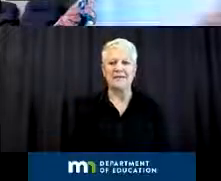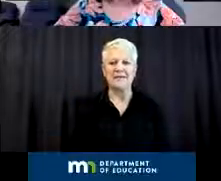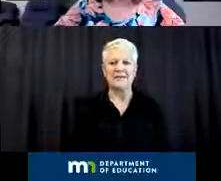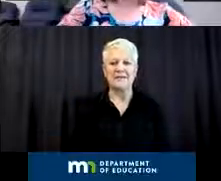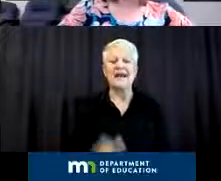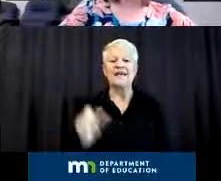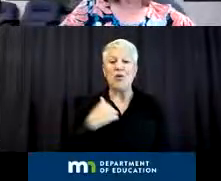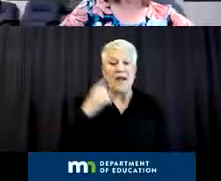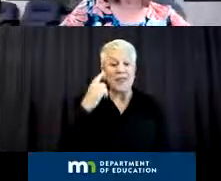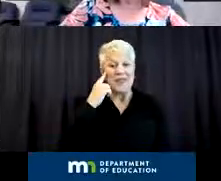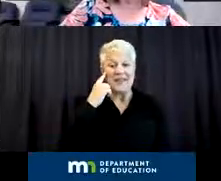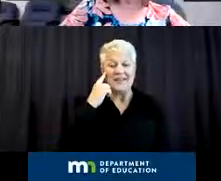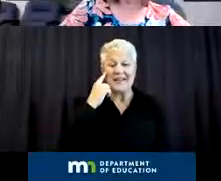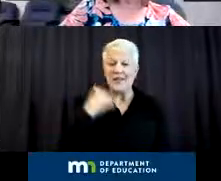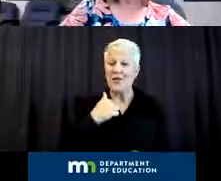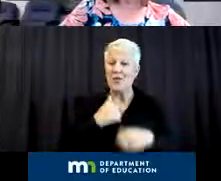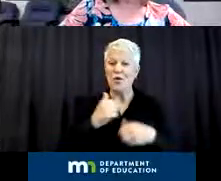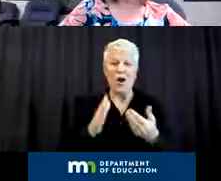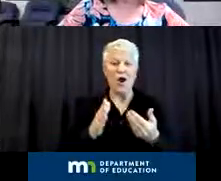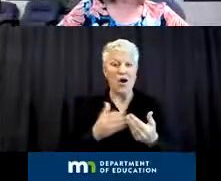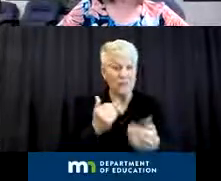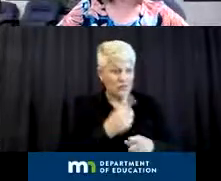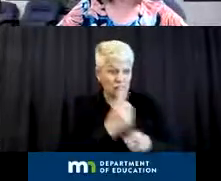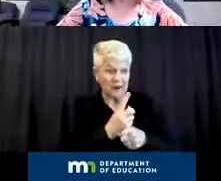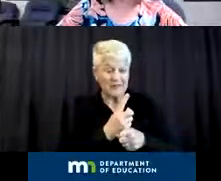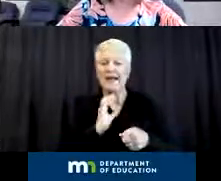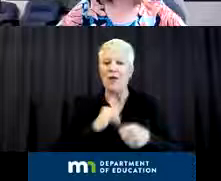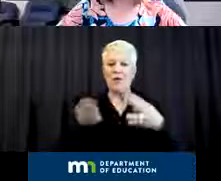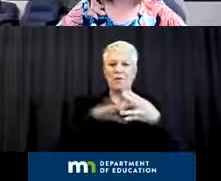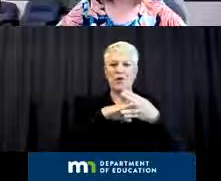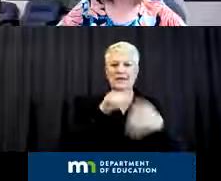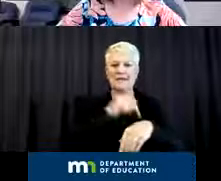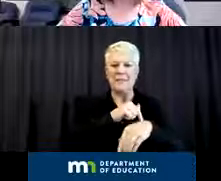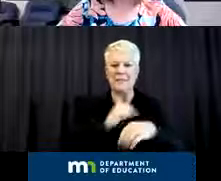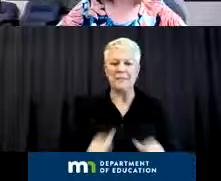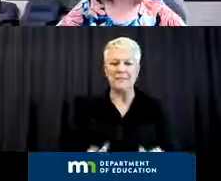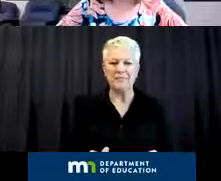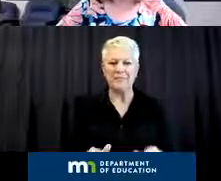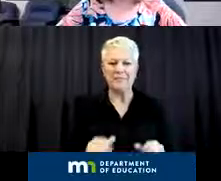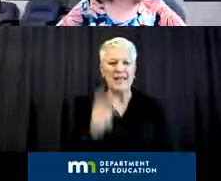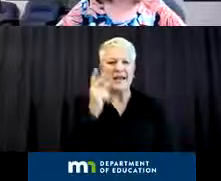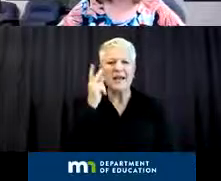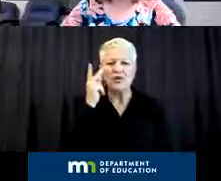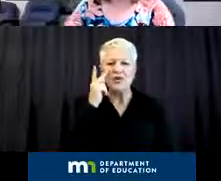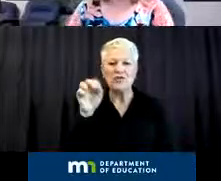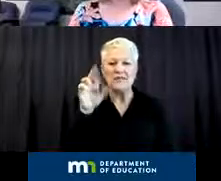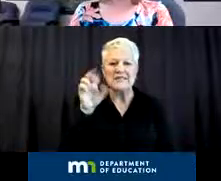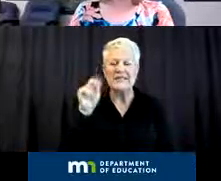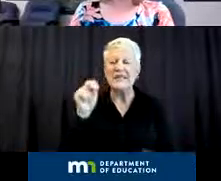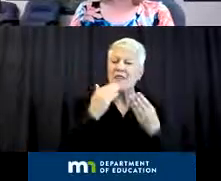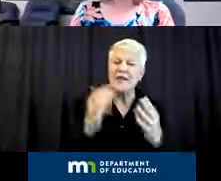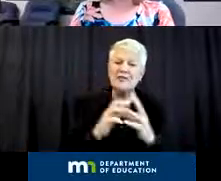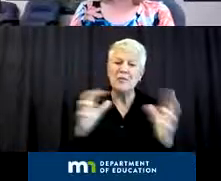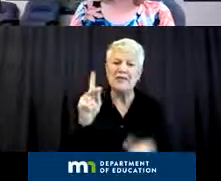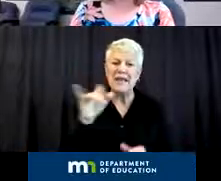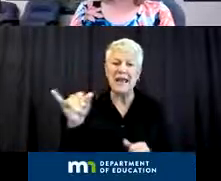So I think we are just about correct at our break time. Okay. Yes, this is Kristen. Thank you so much,